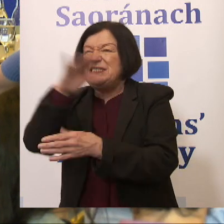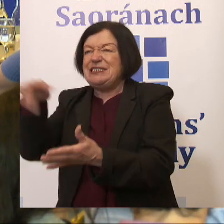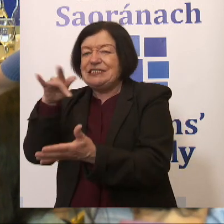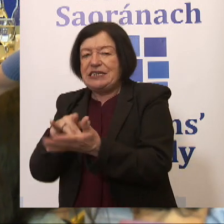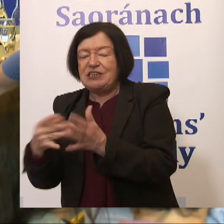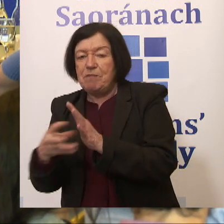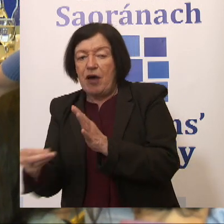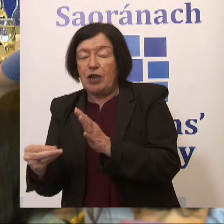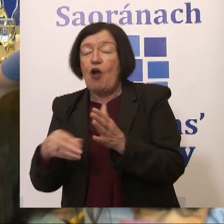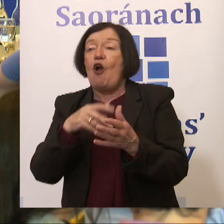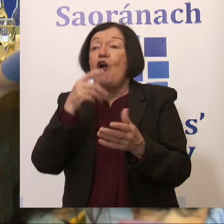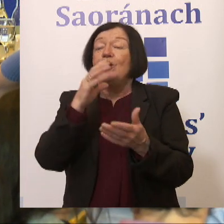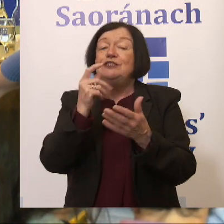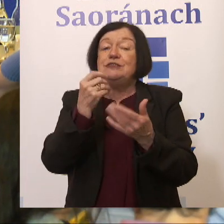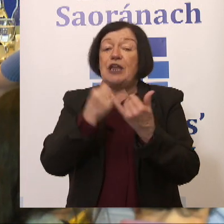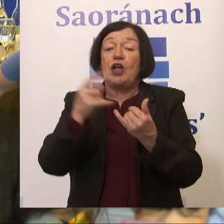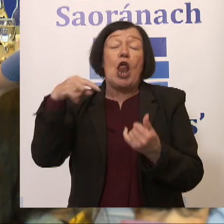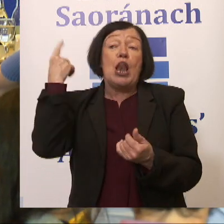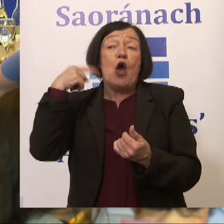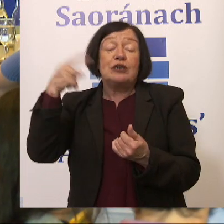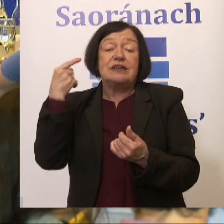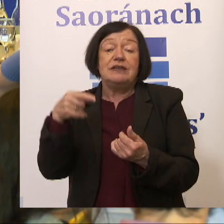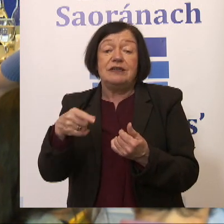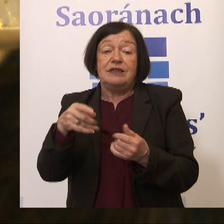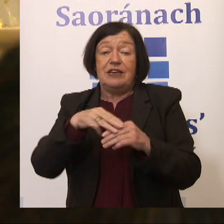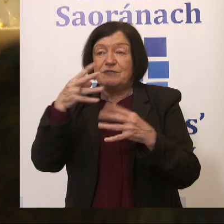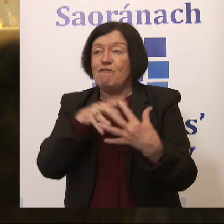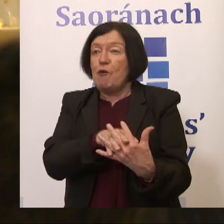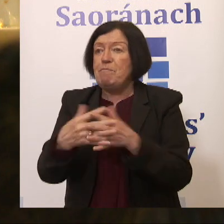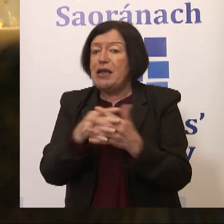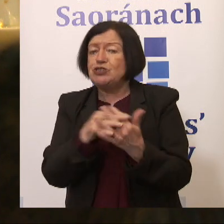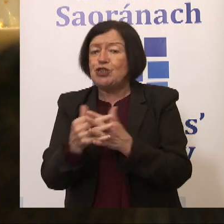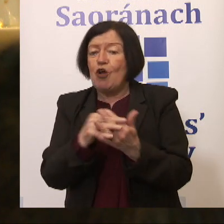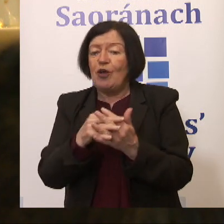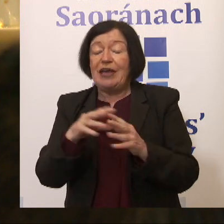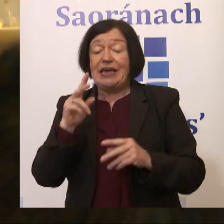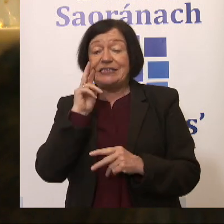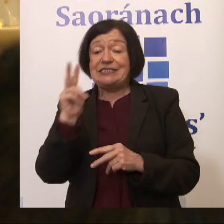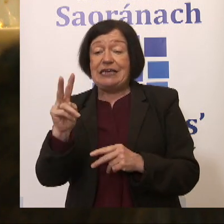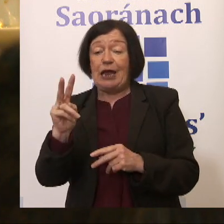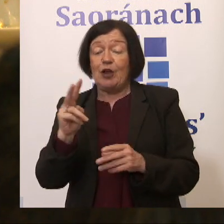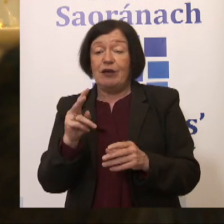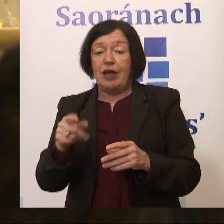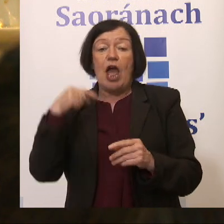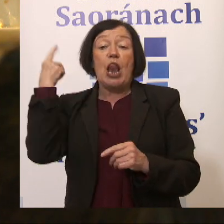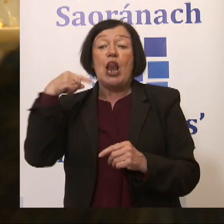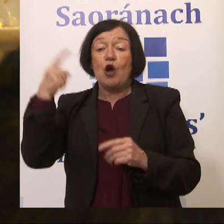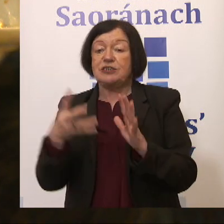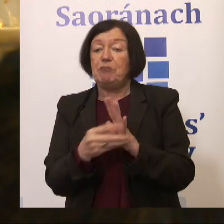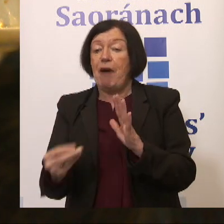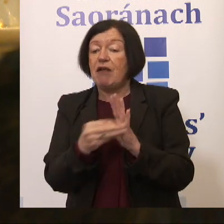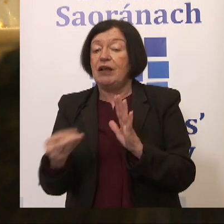or sometimes, again, in a city like London, it's actually more of a mixture. It's seen as a London